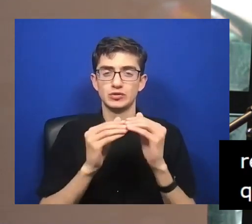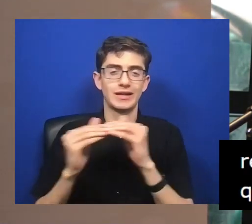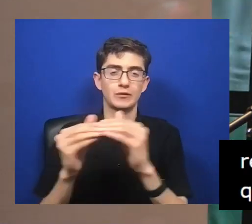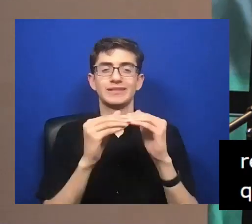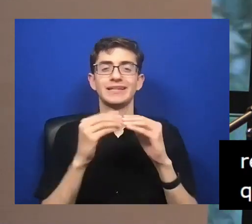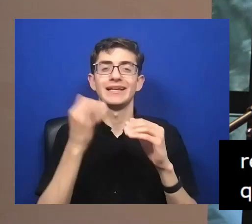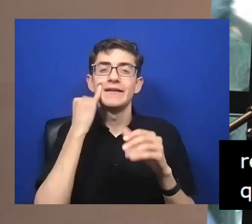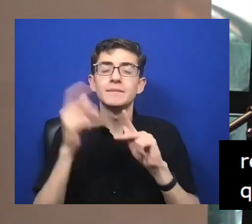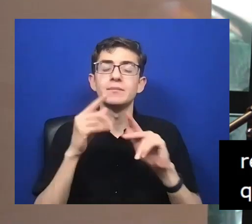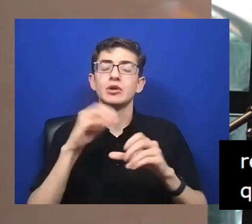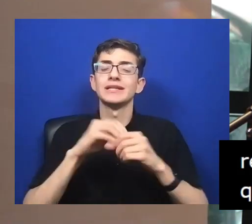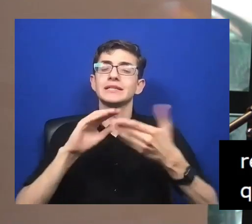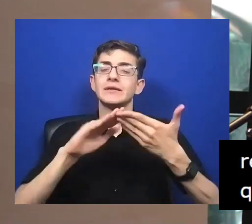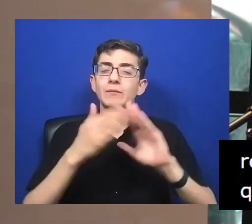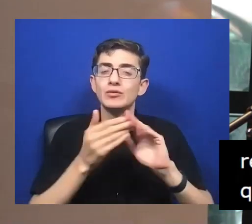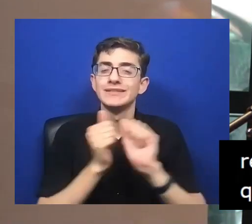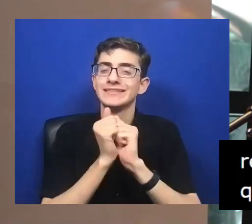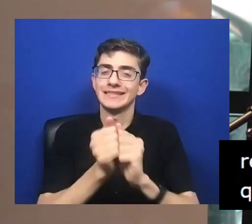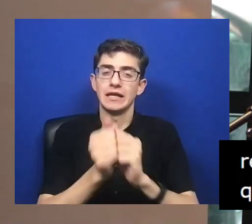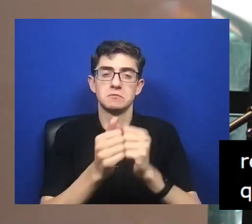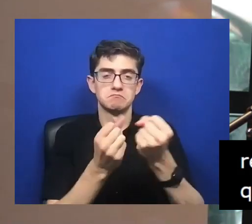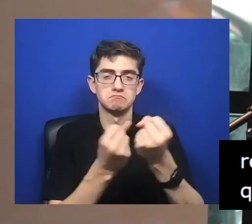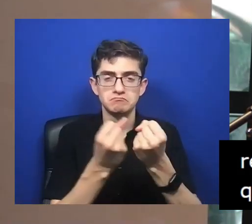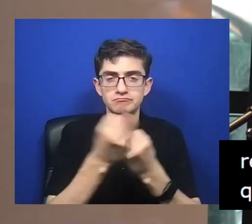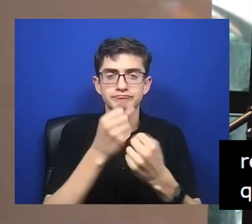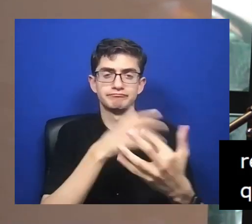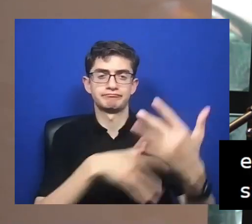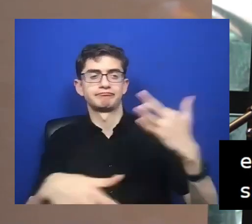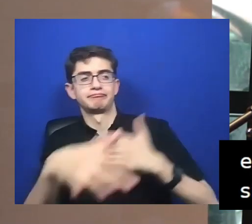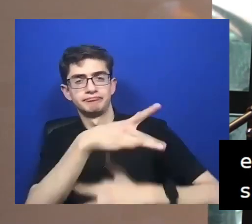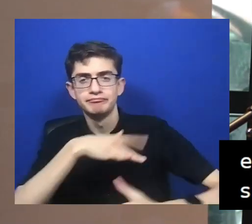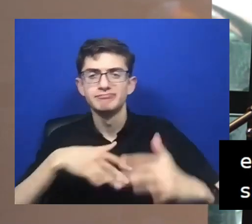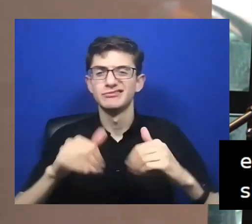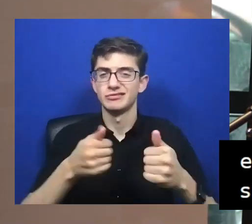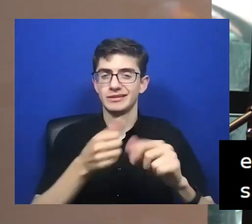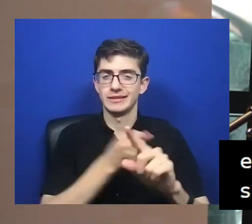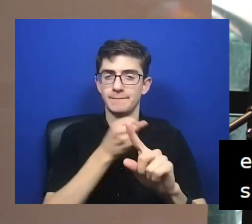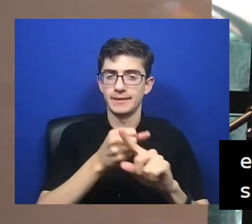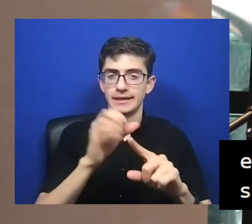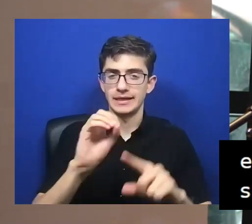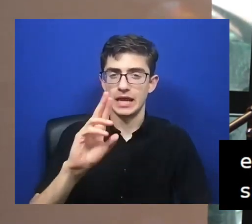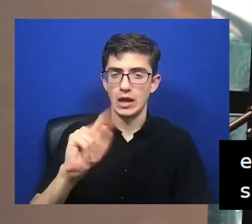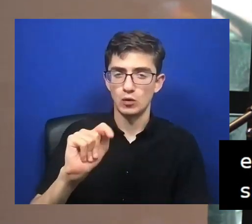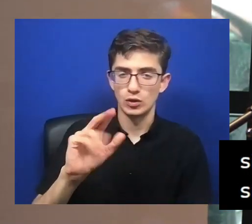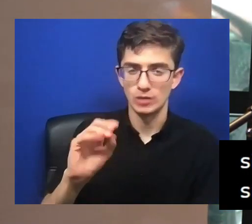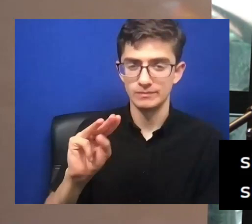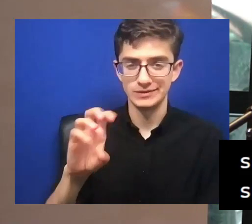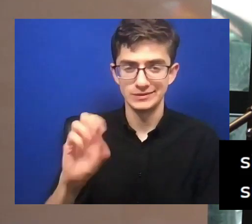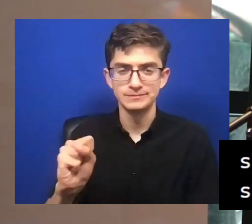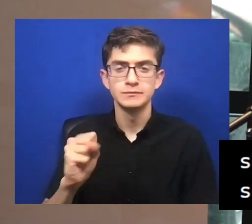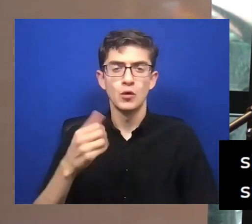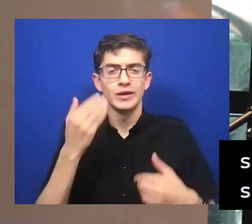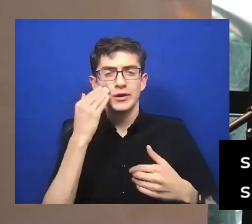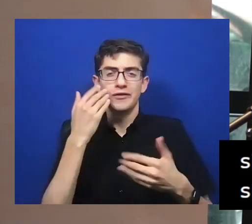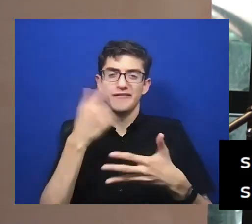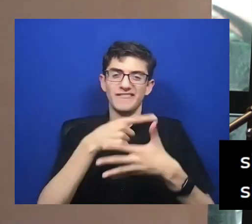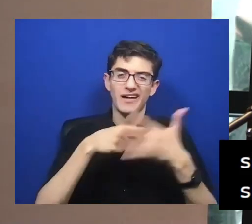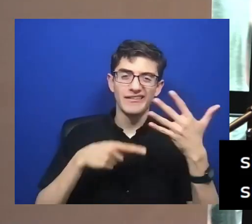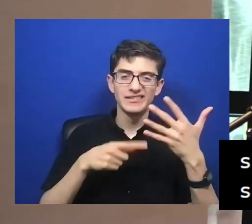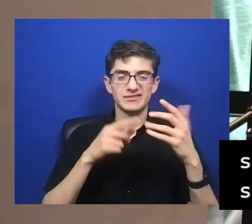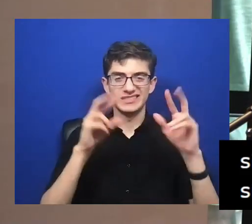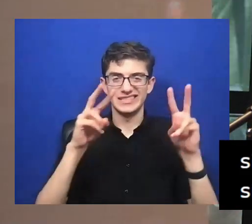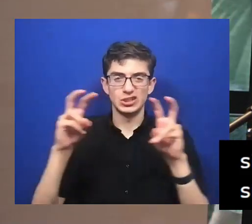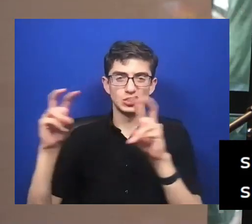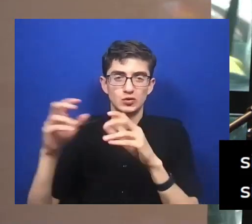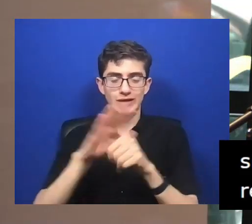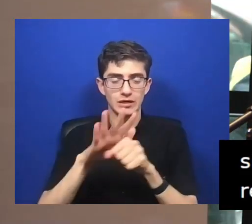of outcomes. So we heard about the five issue areas, but within that there's connection, right? There's what communities need. So